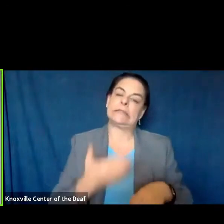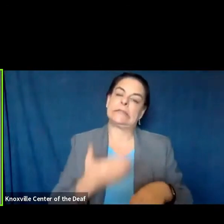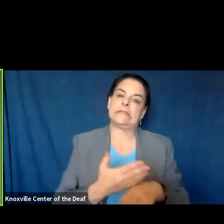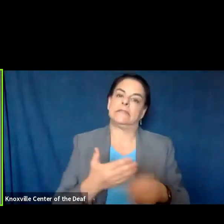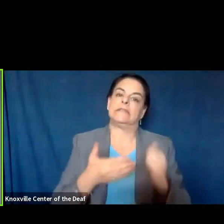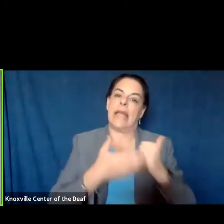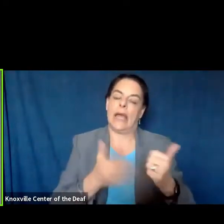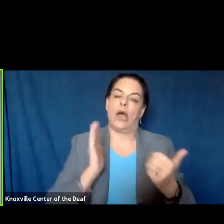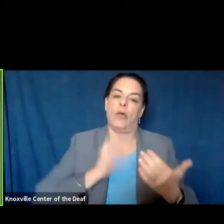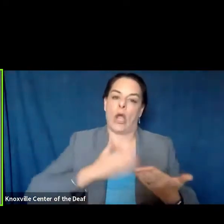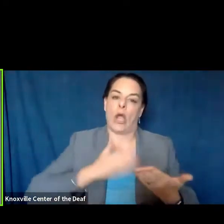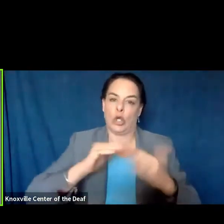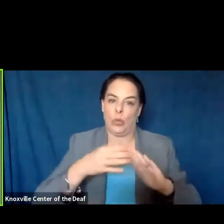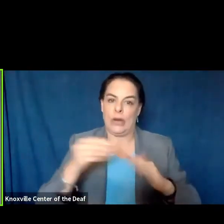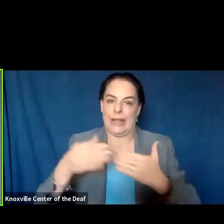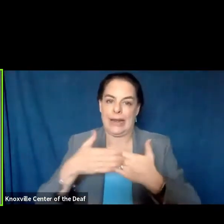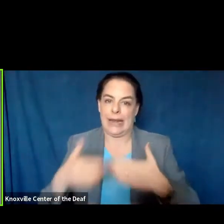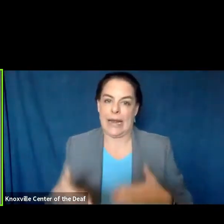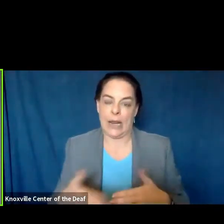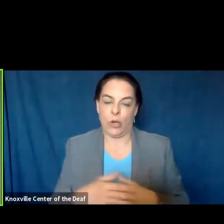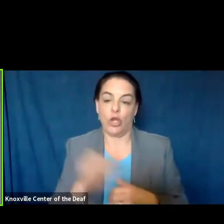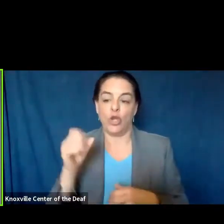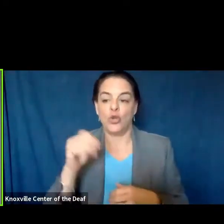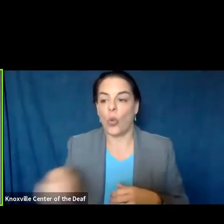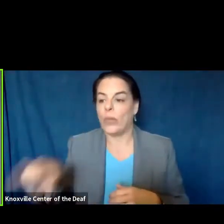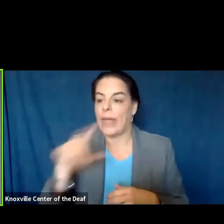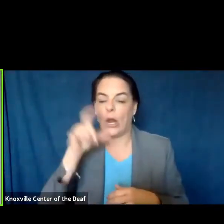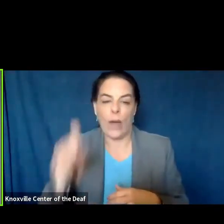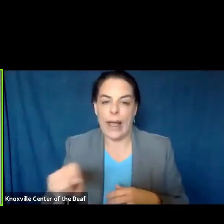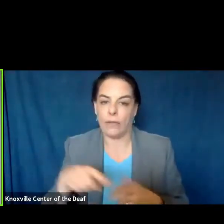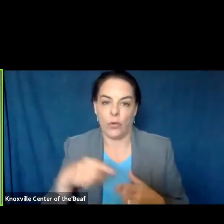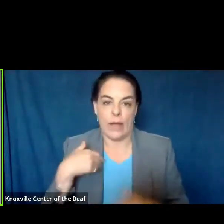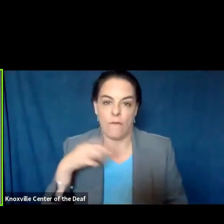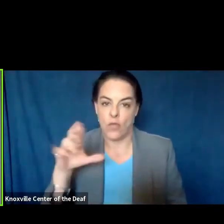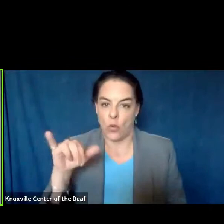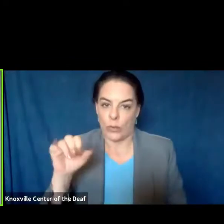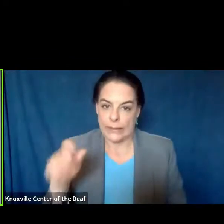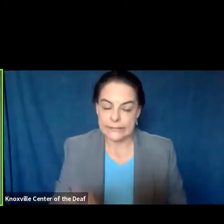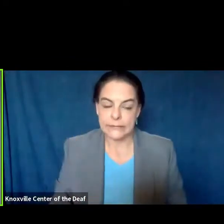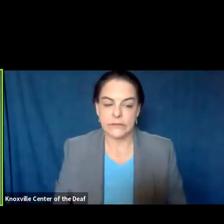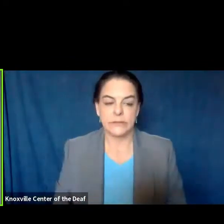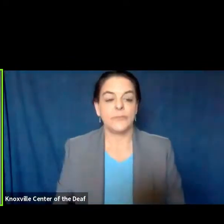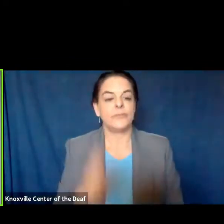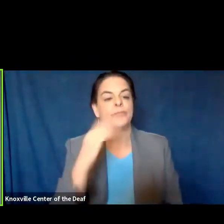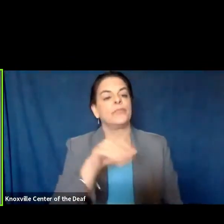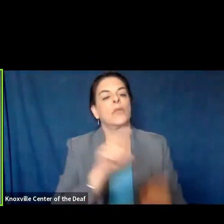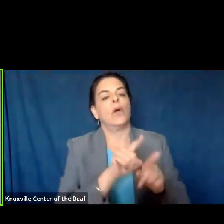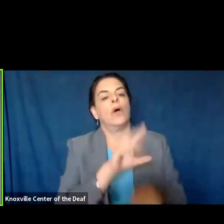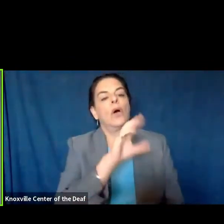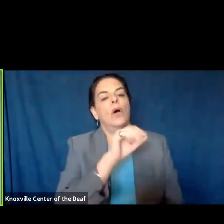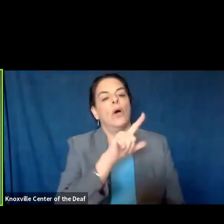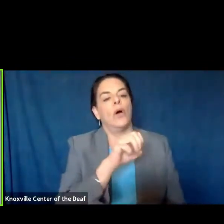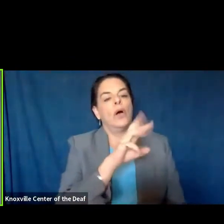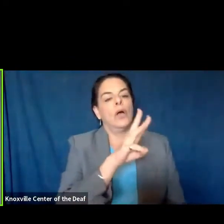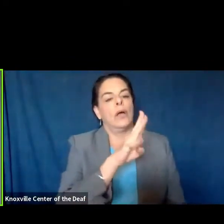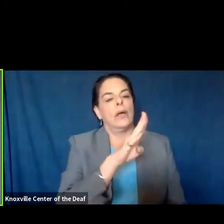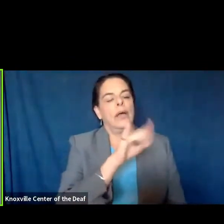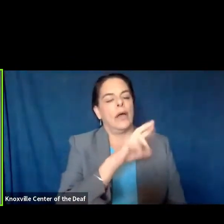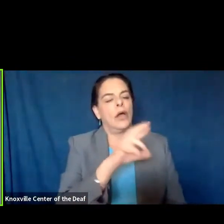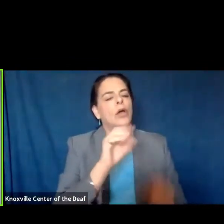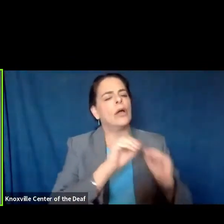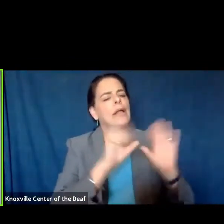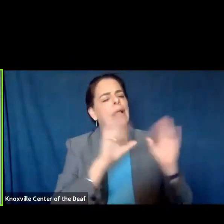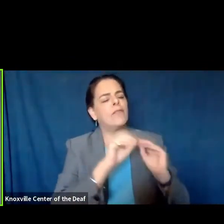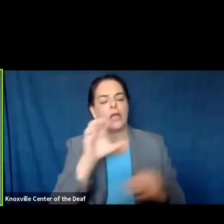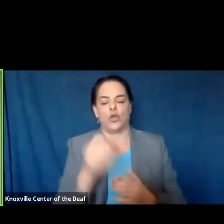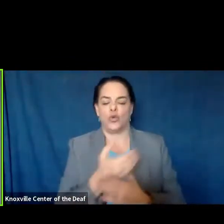community and our neighbors so we don't have to put them in those situations. Also from Cole with WBIR, he says to clarify, will the new